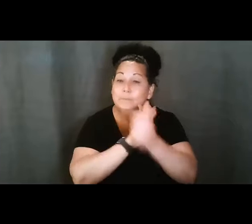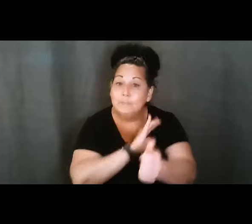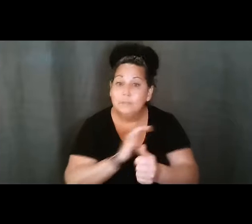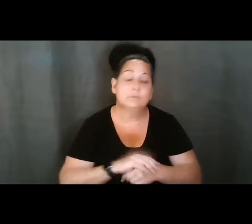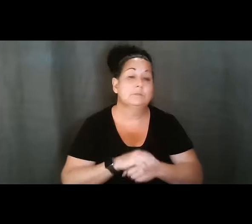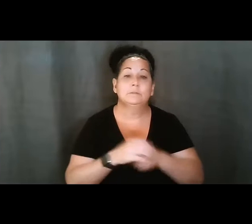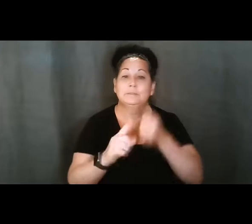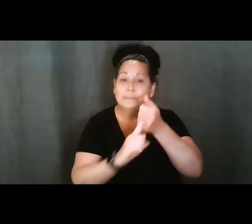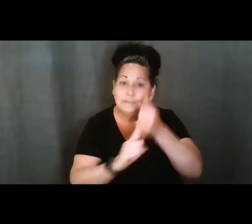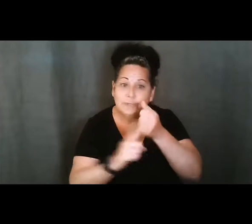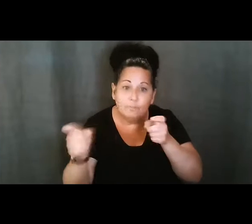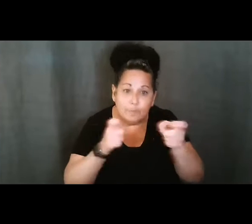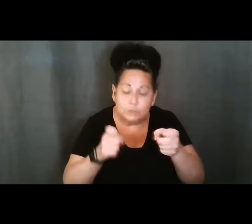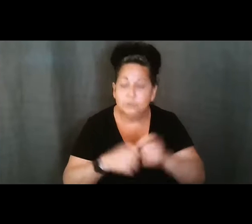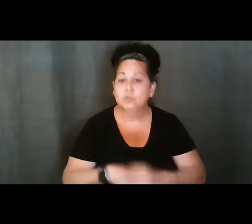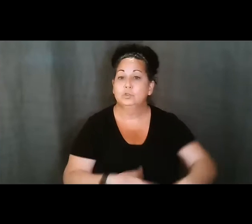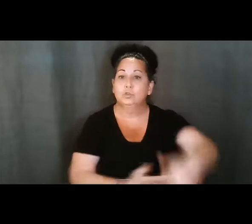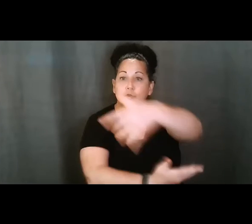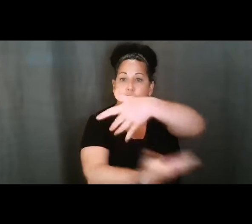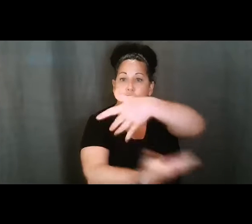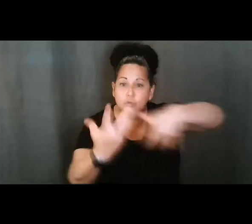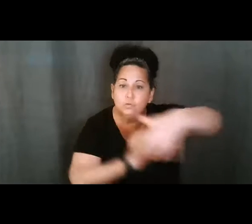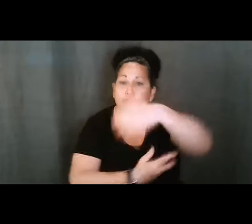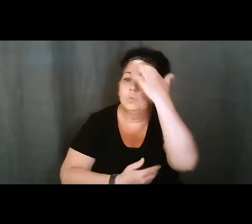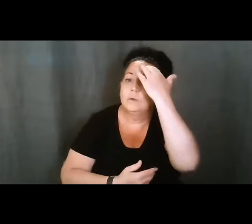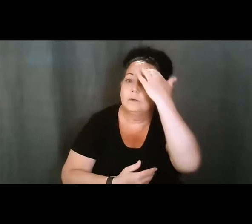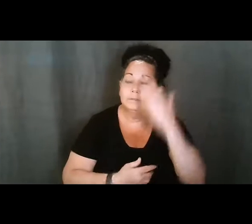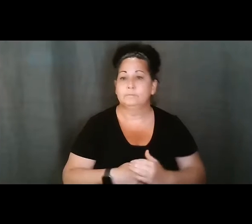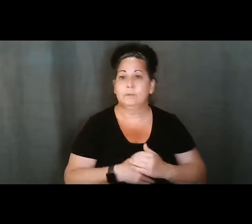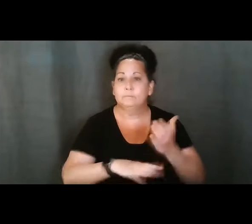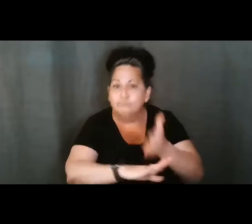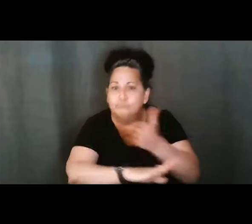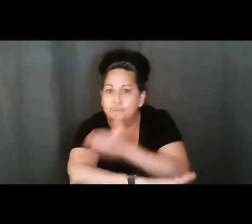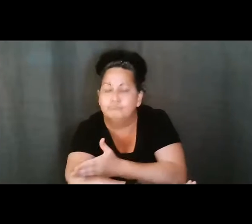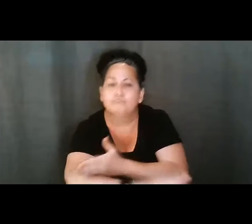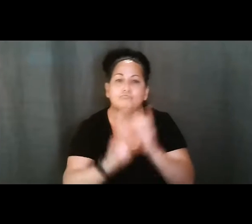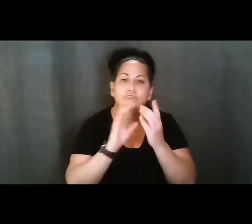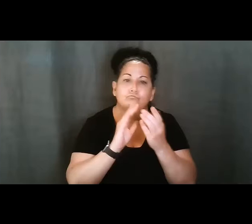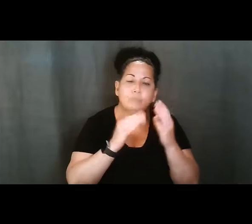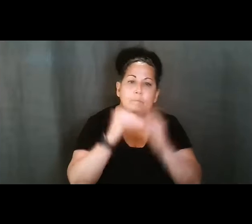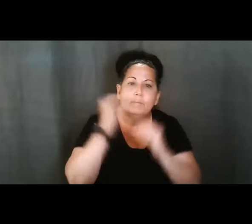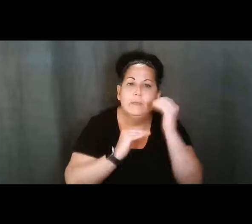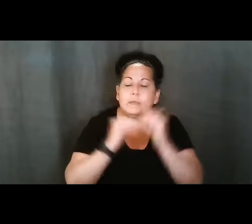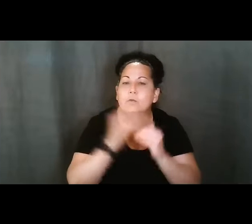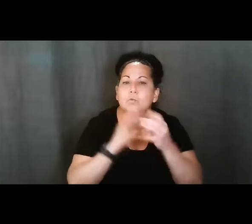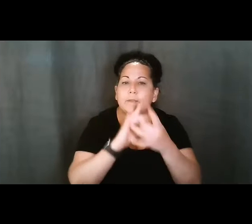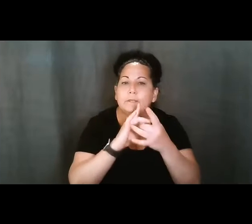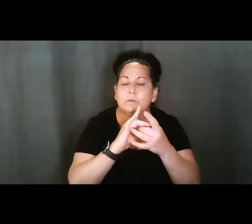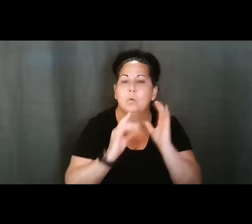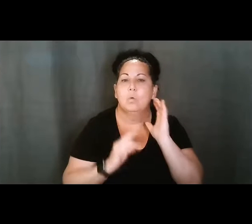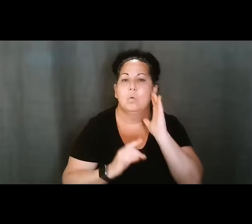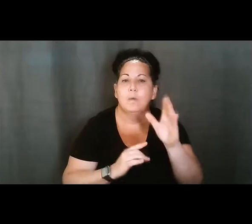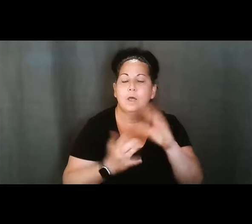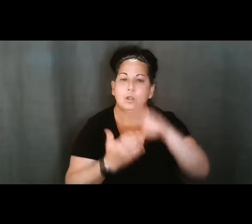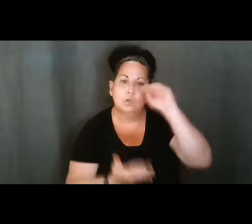self-management. We're going to learn social awareness. We're going to learn how to build relationships. And we are going to be the architect of our